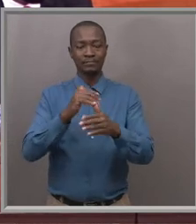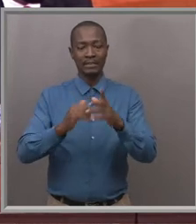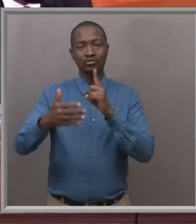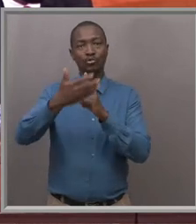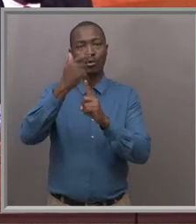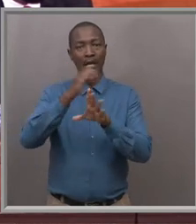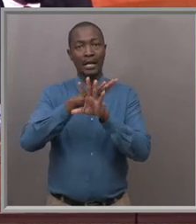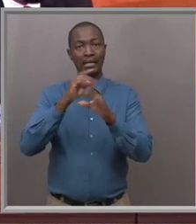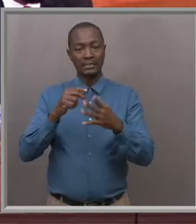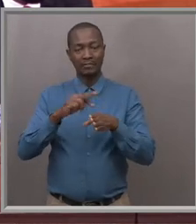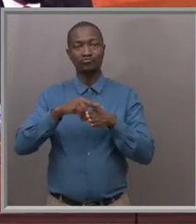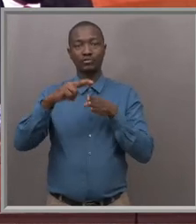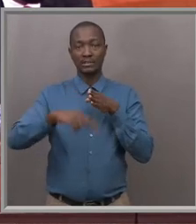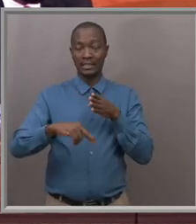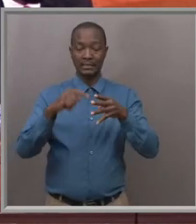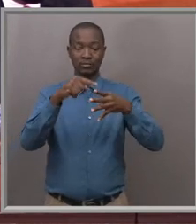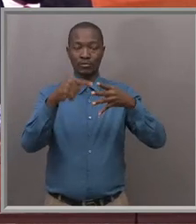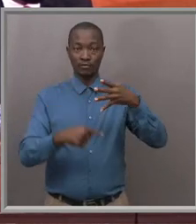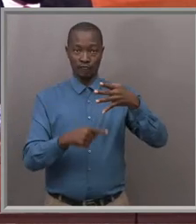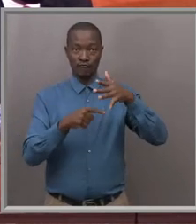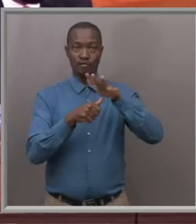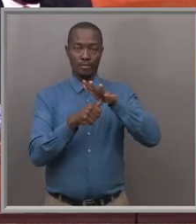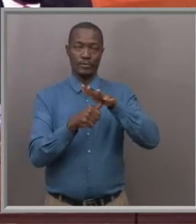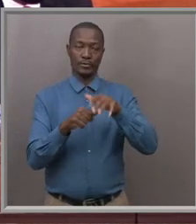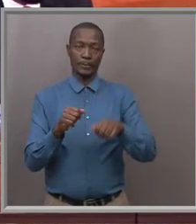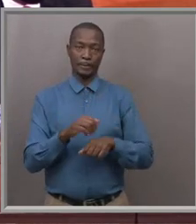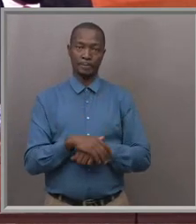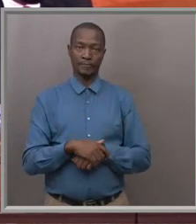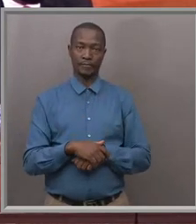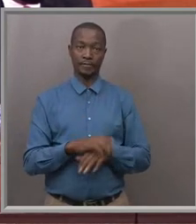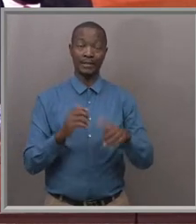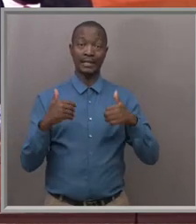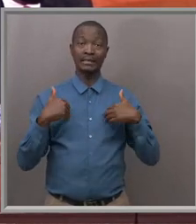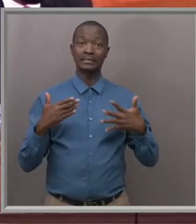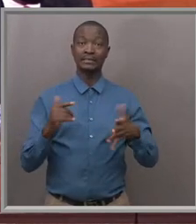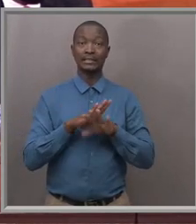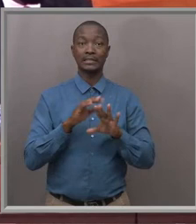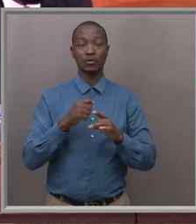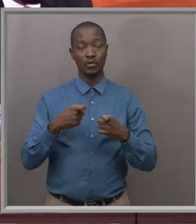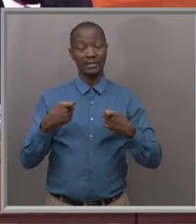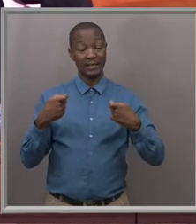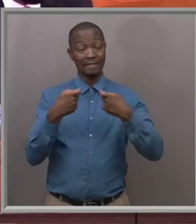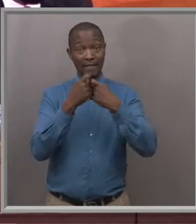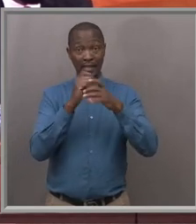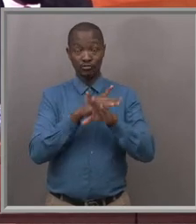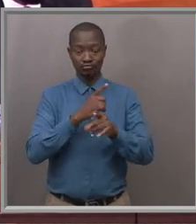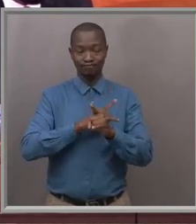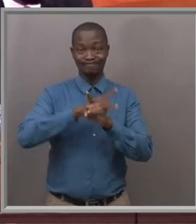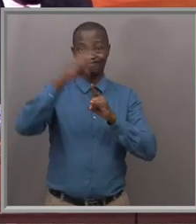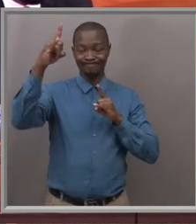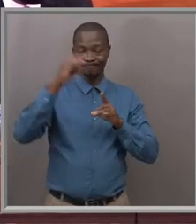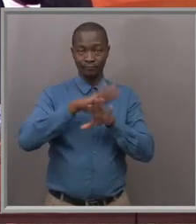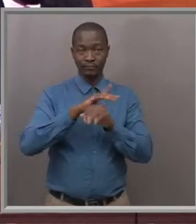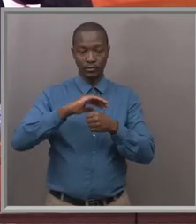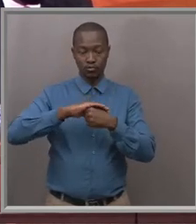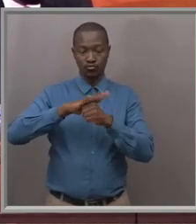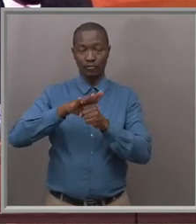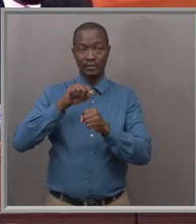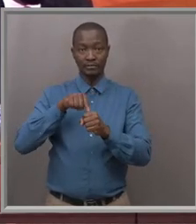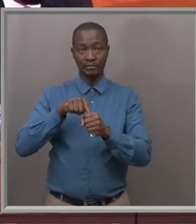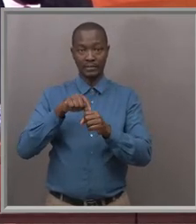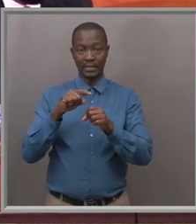in each of these four priorities. So starting with the battle to overcome COVID-19 in the Gauteng City